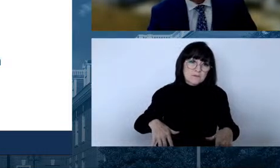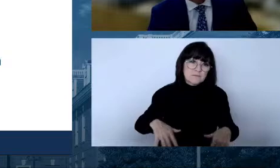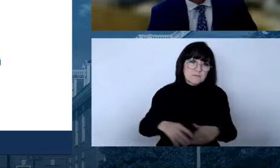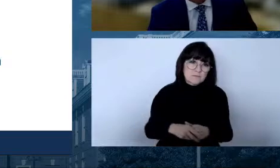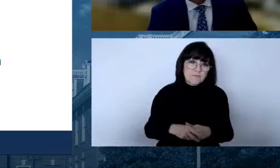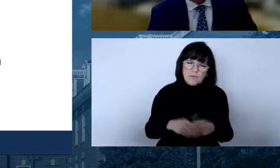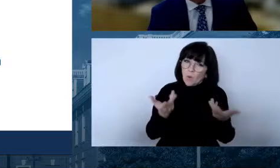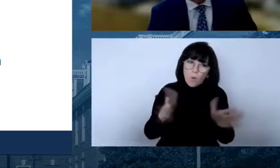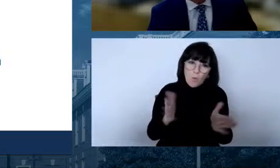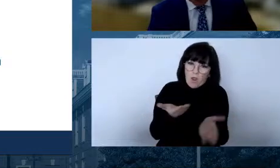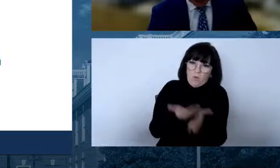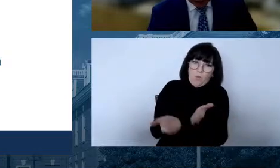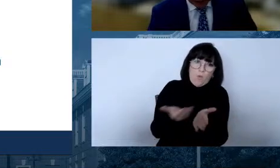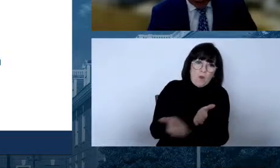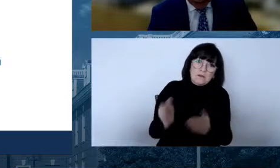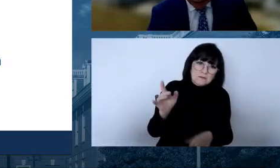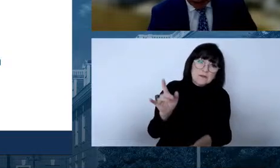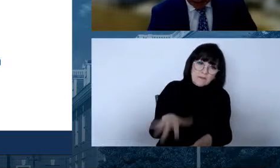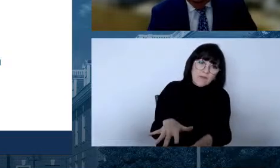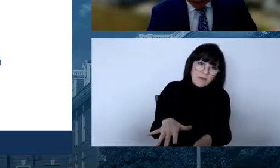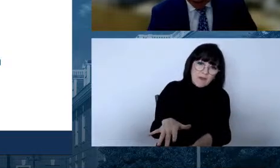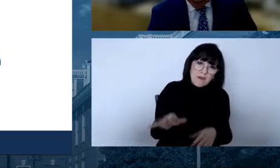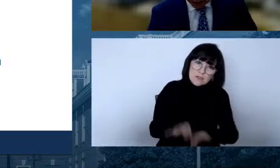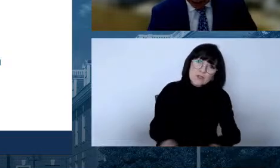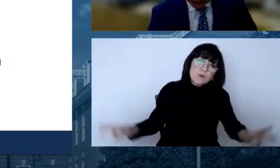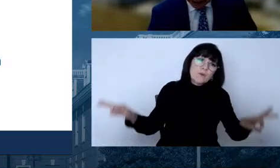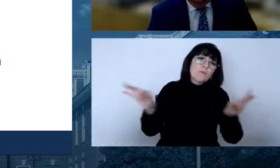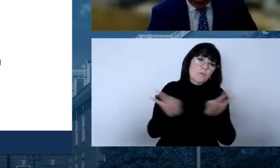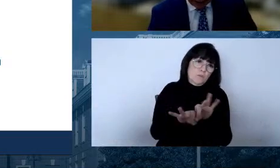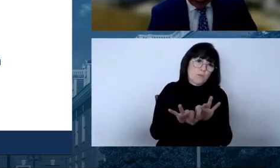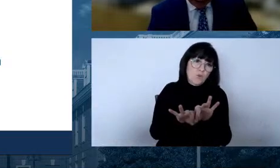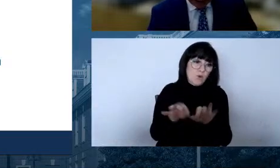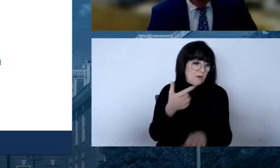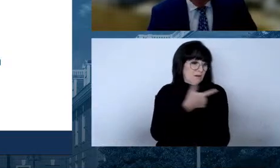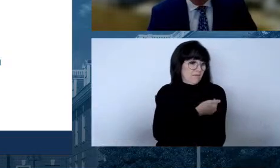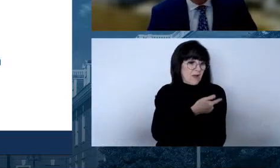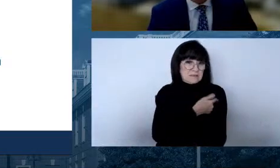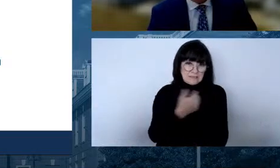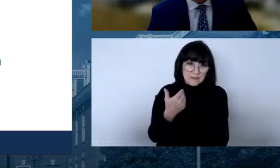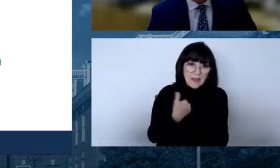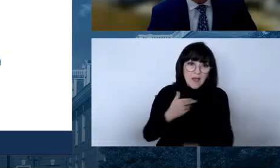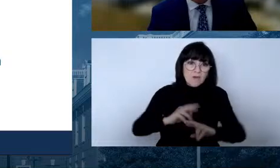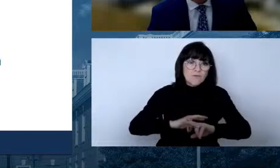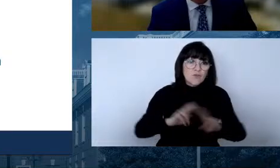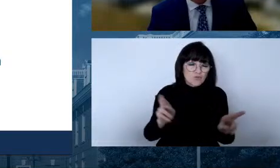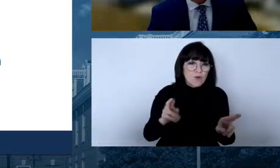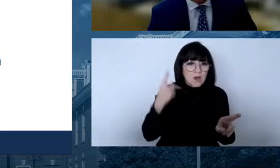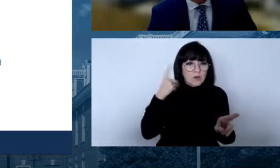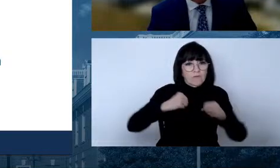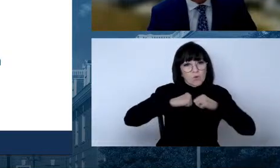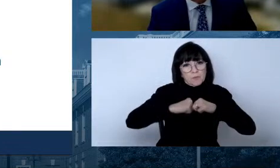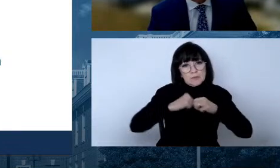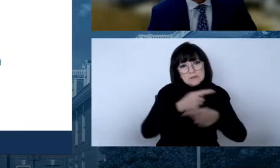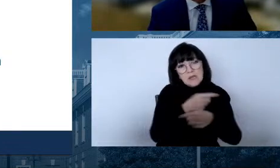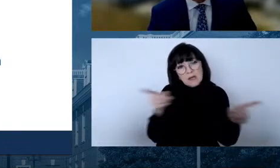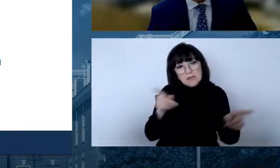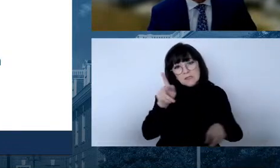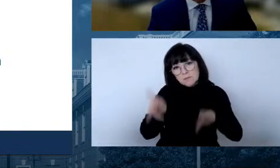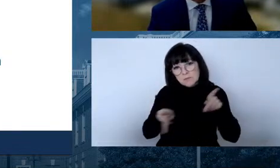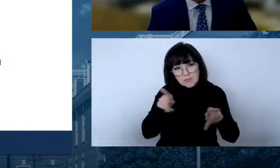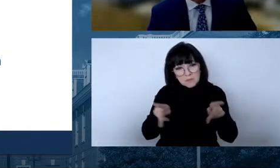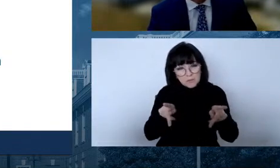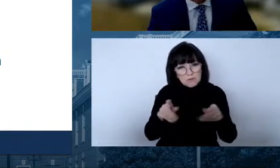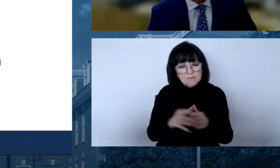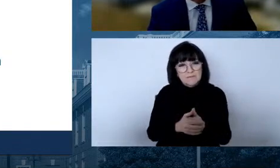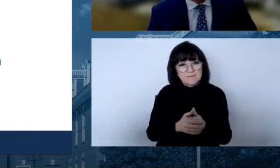waste. So that is really a key message at this point in time. As others have said, a mask, whether or not you're vaccinated,